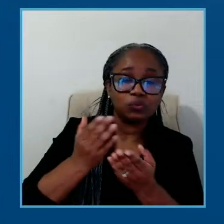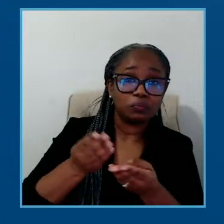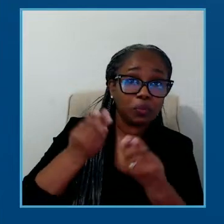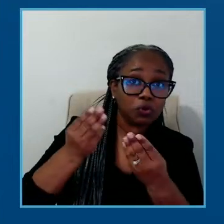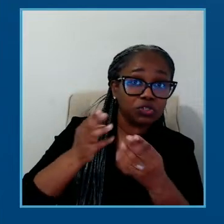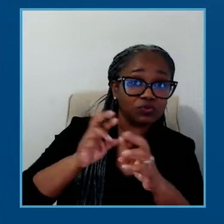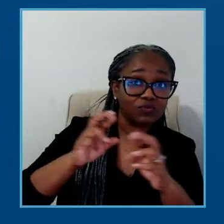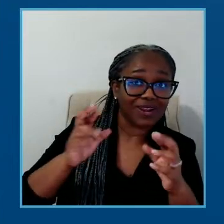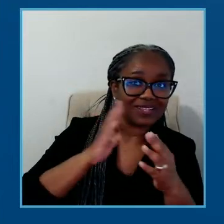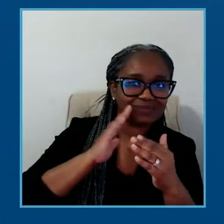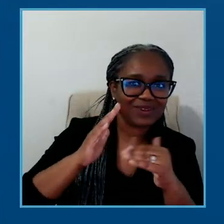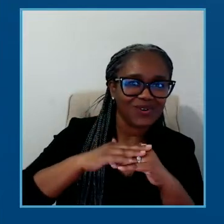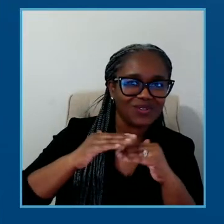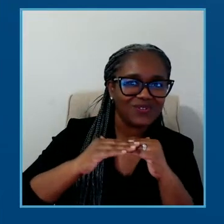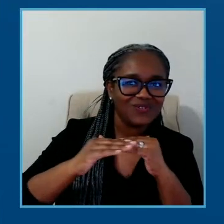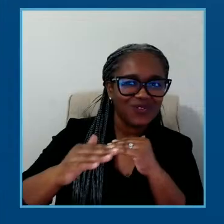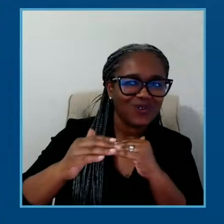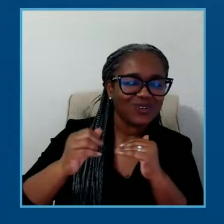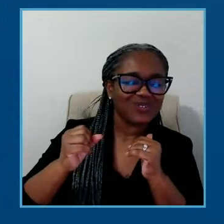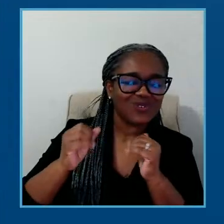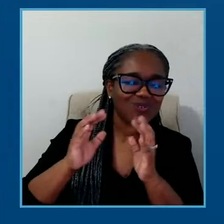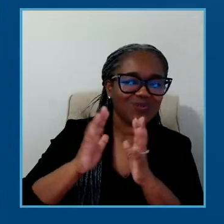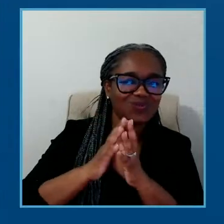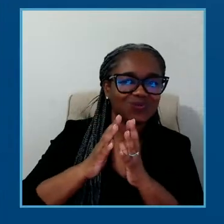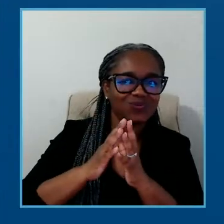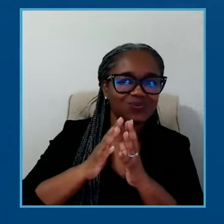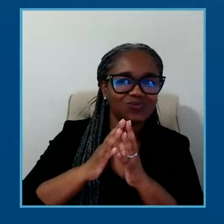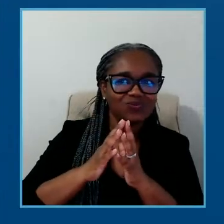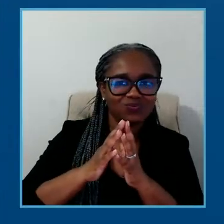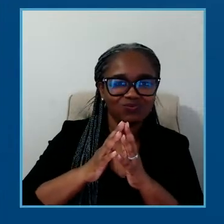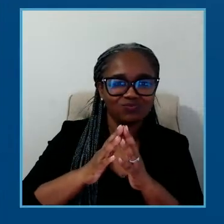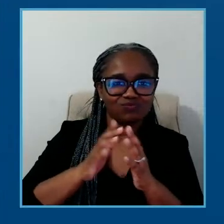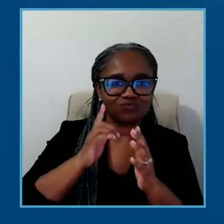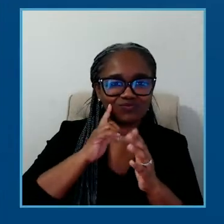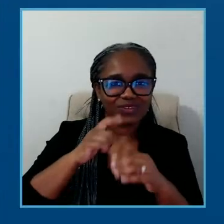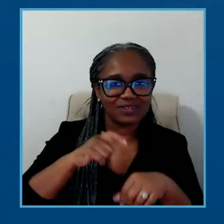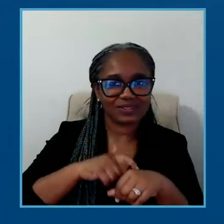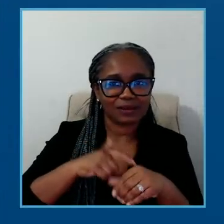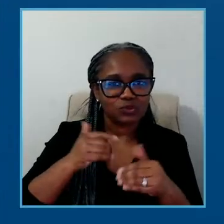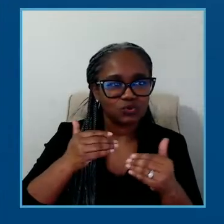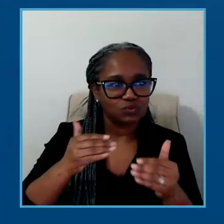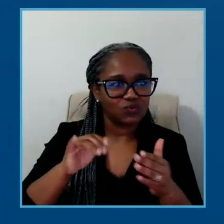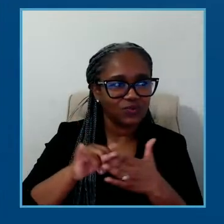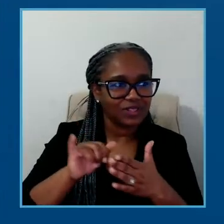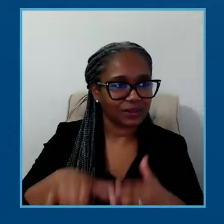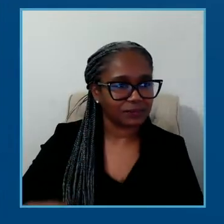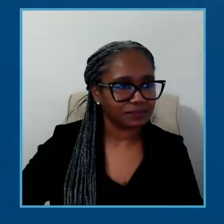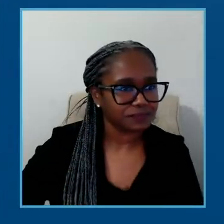I'm sure a second. And okay, thank you.